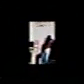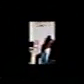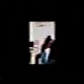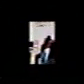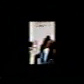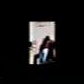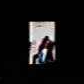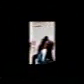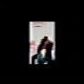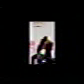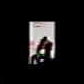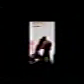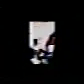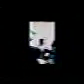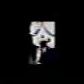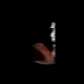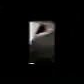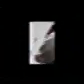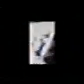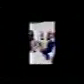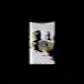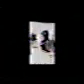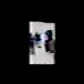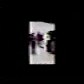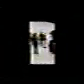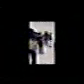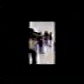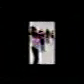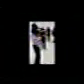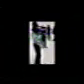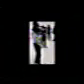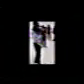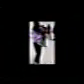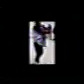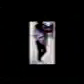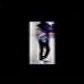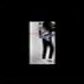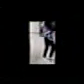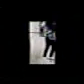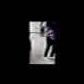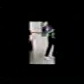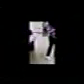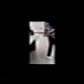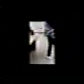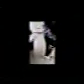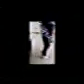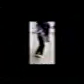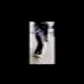in Jesus' name. Acts of the Apostles, chapter 10,